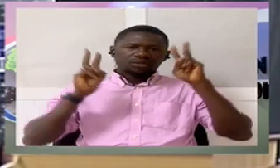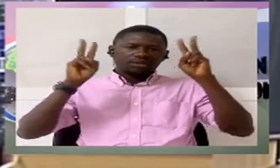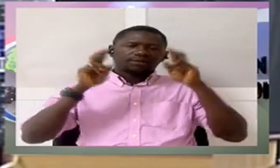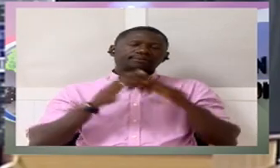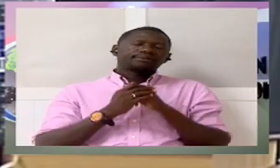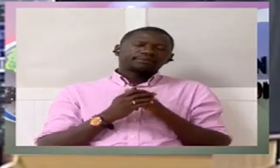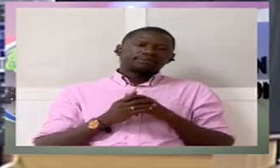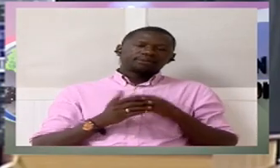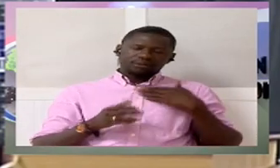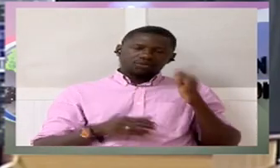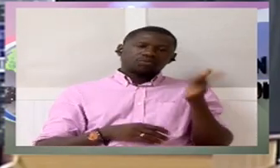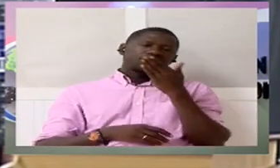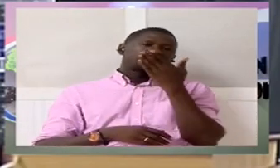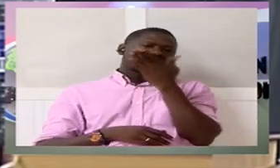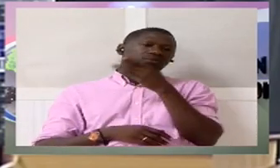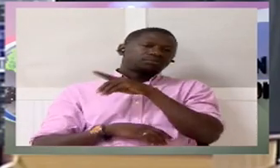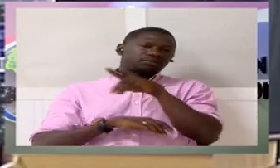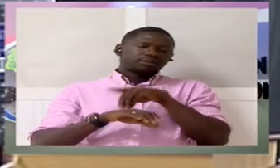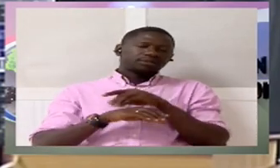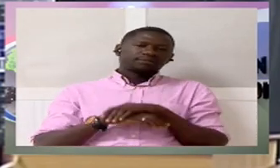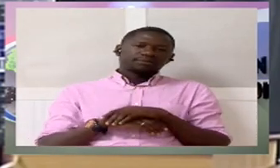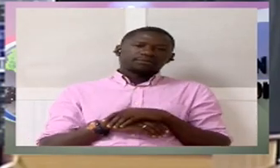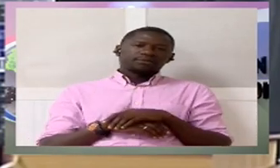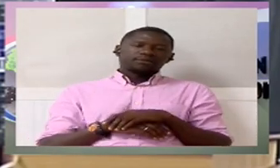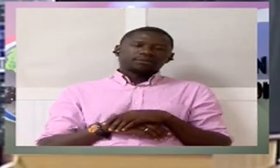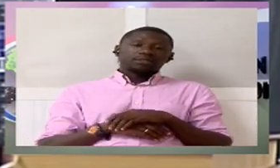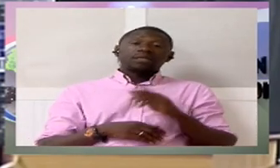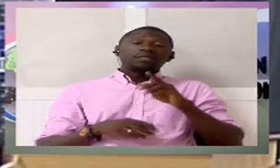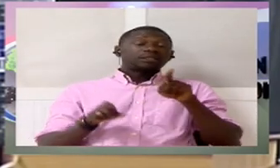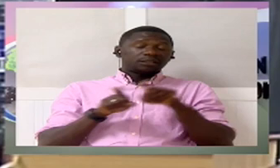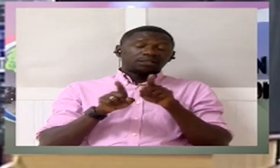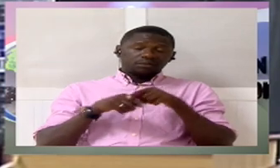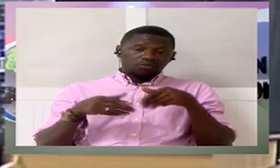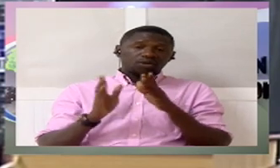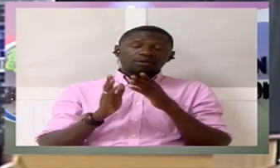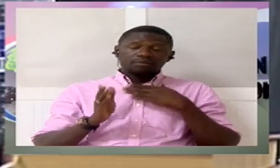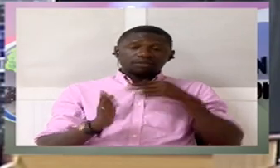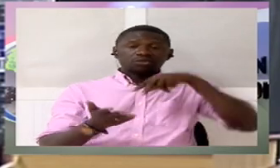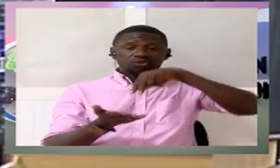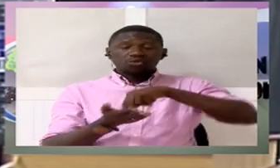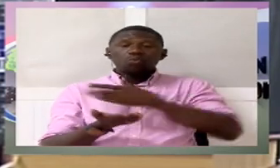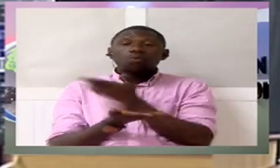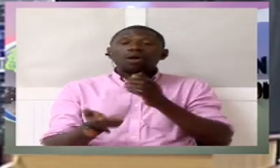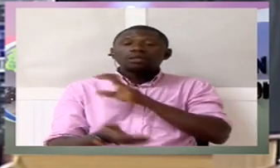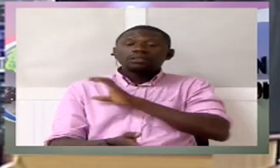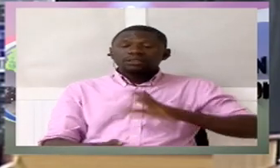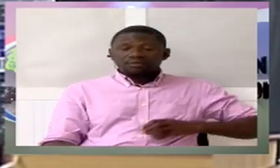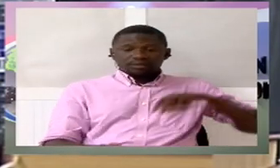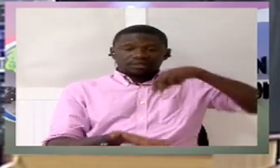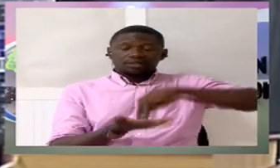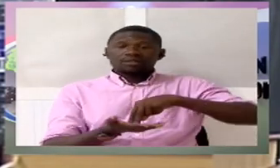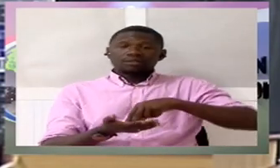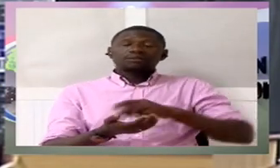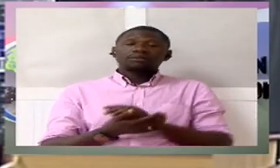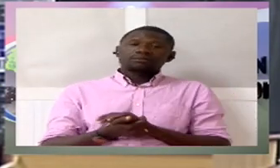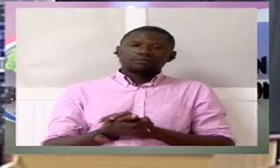Kiang. Ofanang nranta seful karandami. That too, I stood in line where the chiefs were standing. Ikambula ngaloje